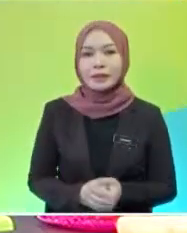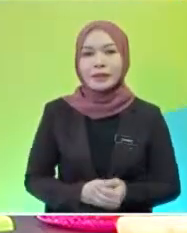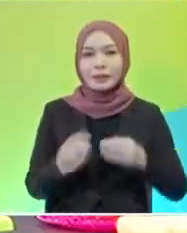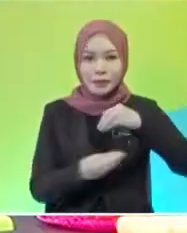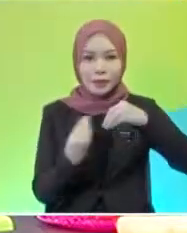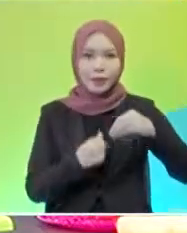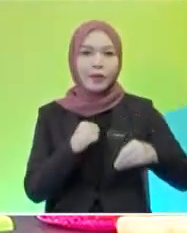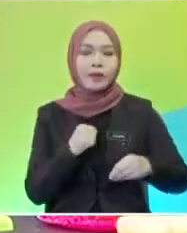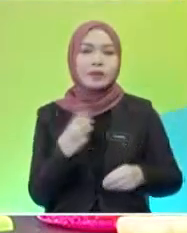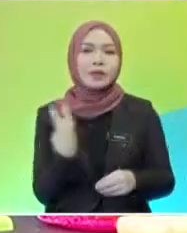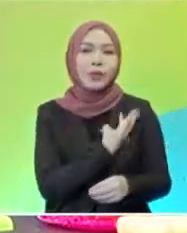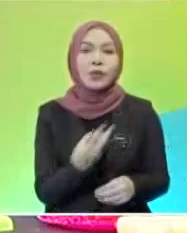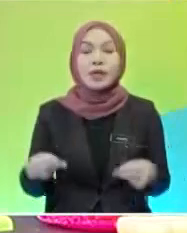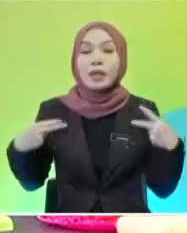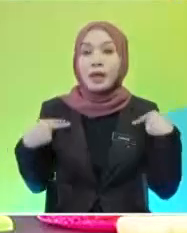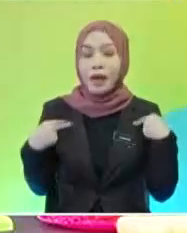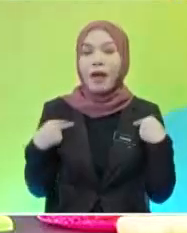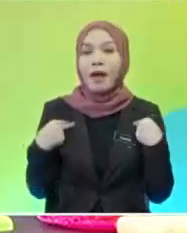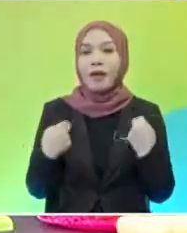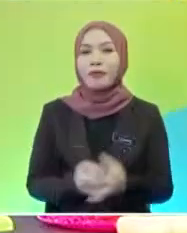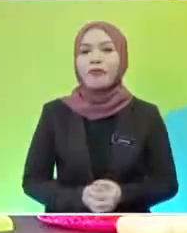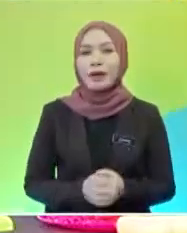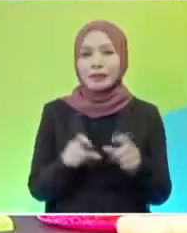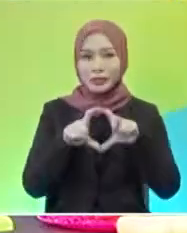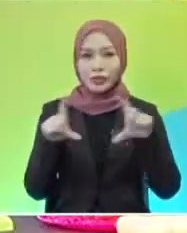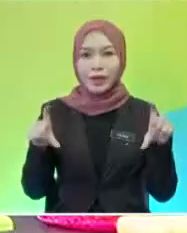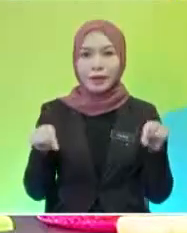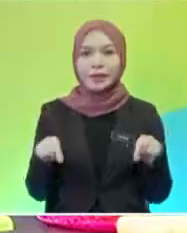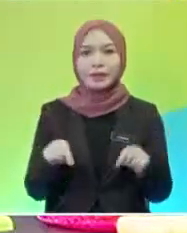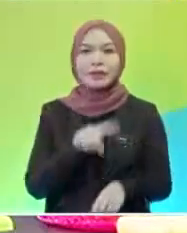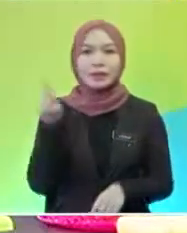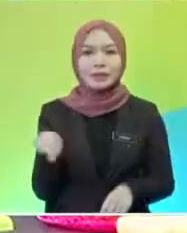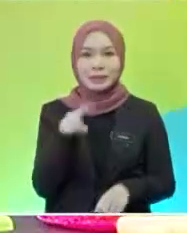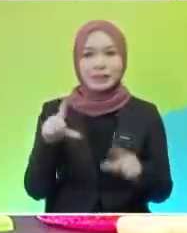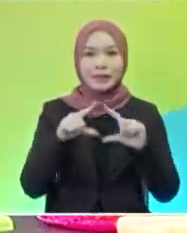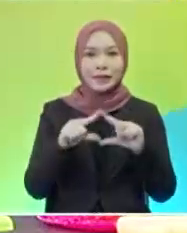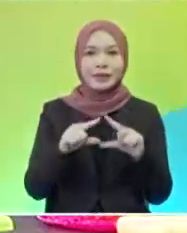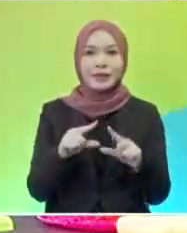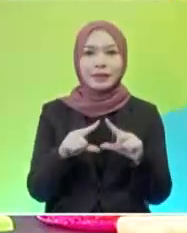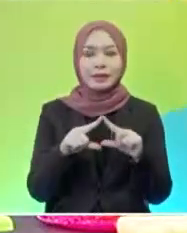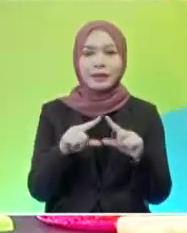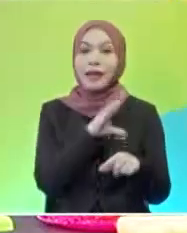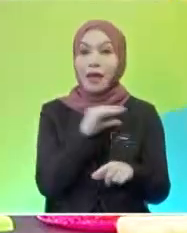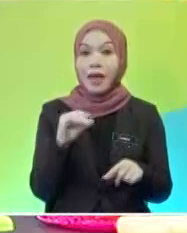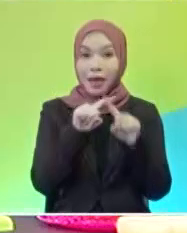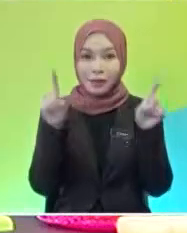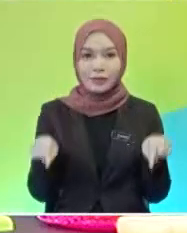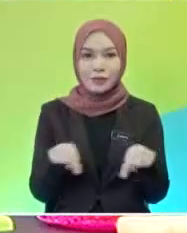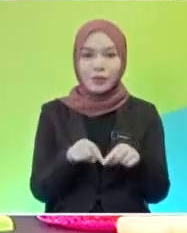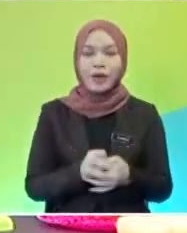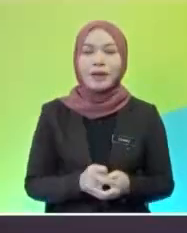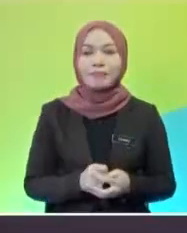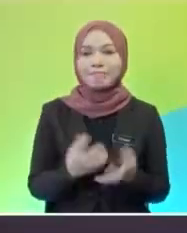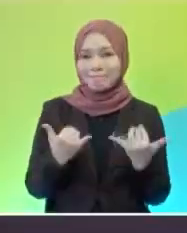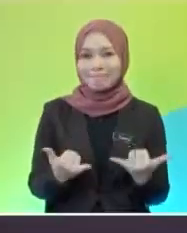the triangle, circle, rectangle, and square. So teacher, probably we can give a short conclusion, okay, summary, you know, about